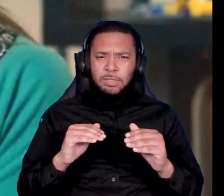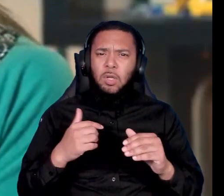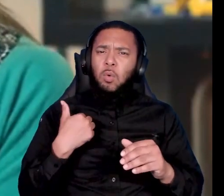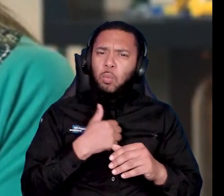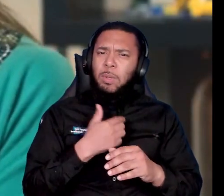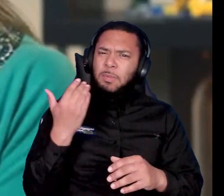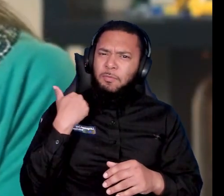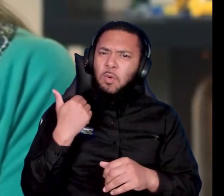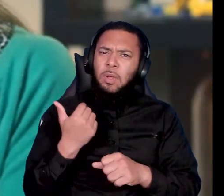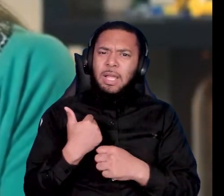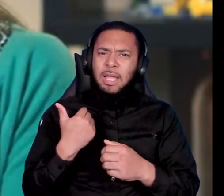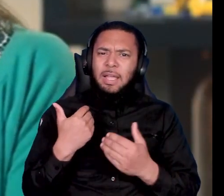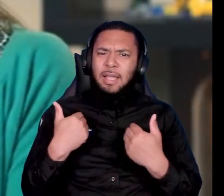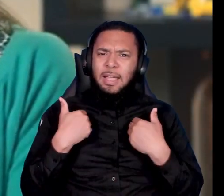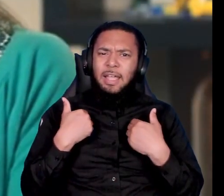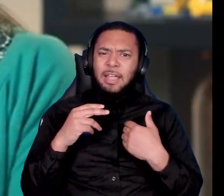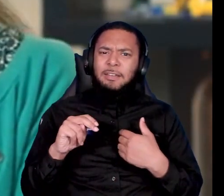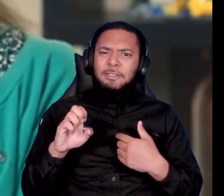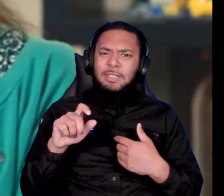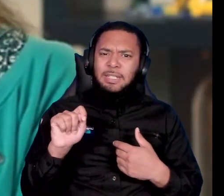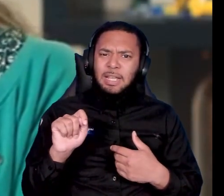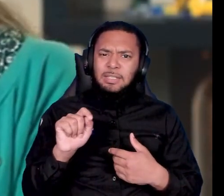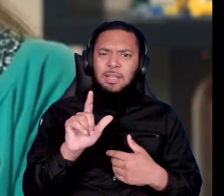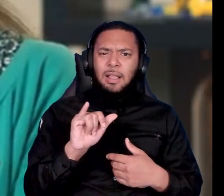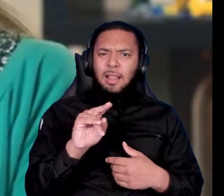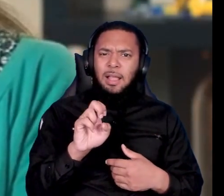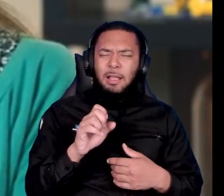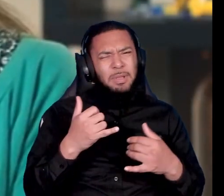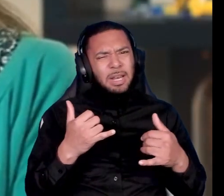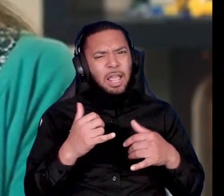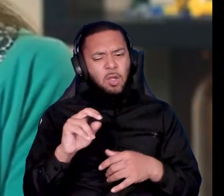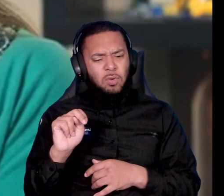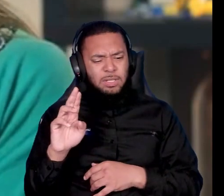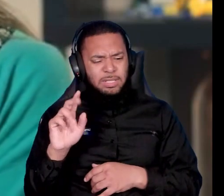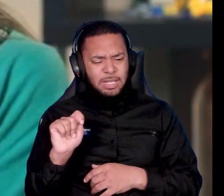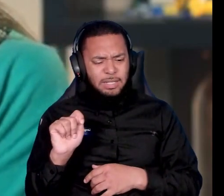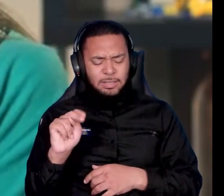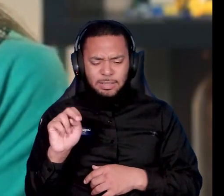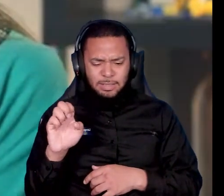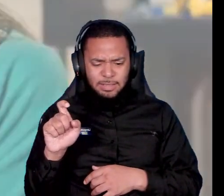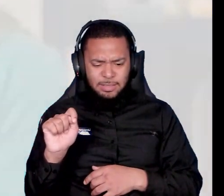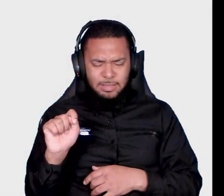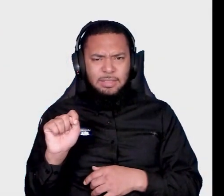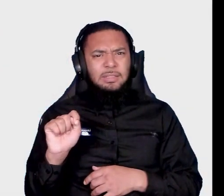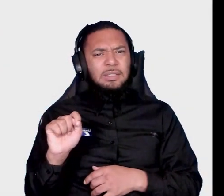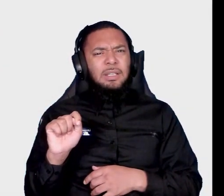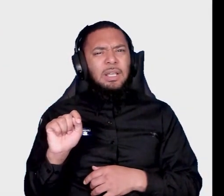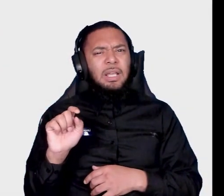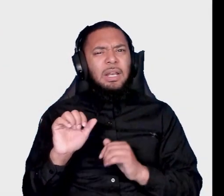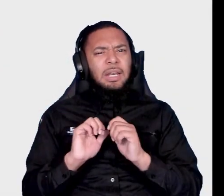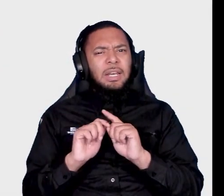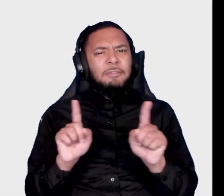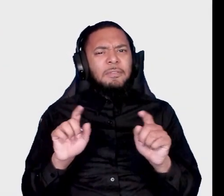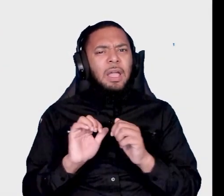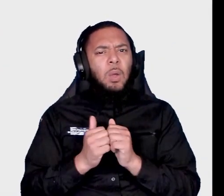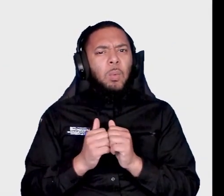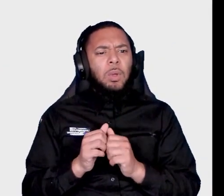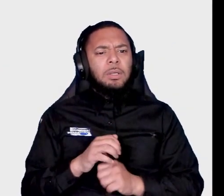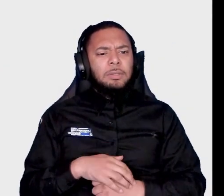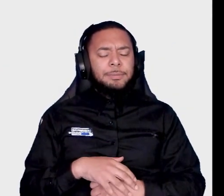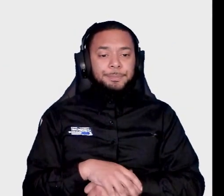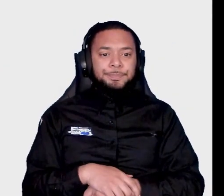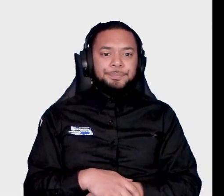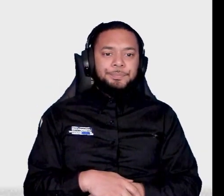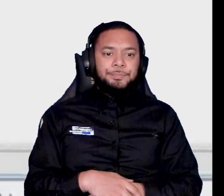I'm wondering is what next does that's similar or different to next line. So if I